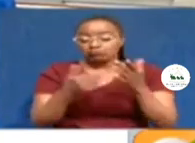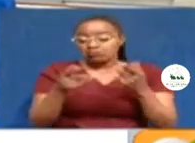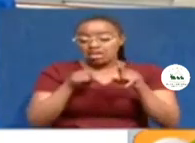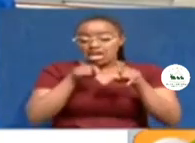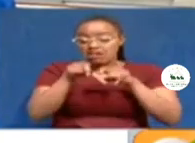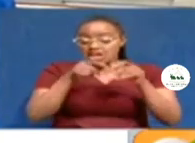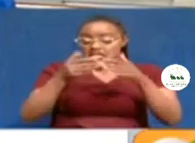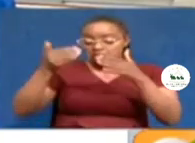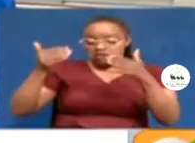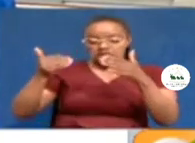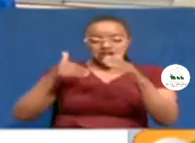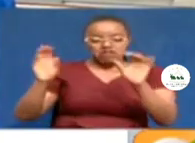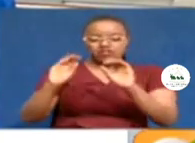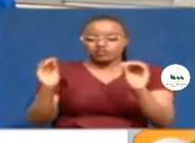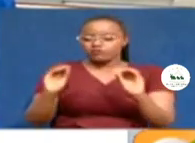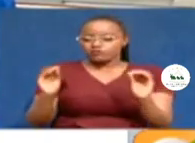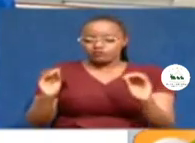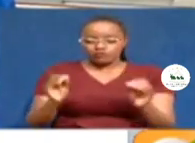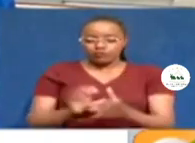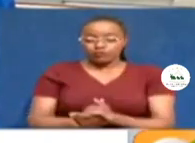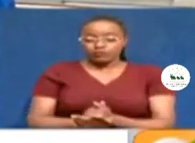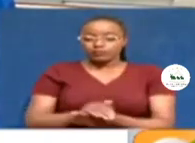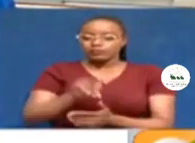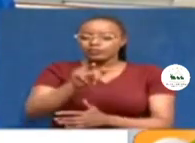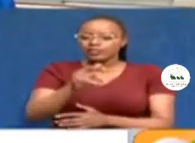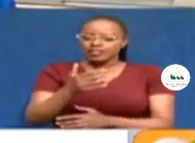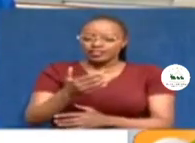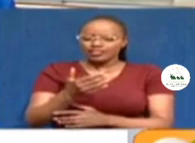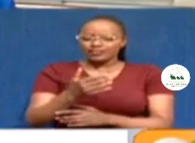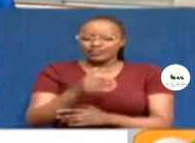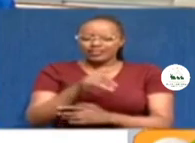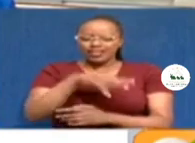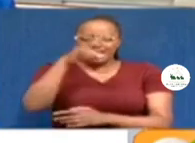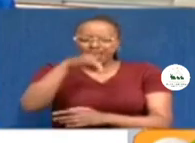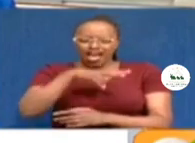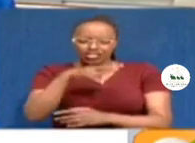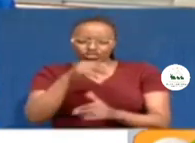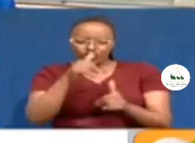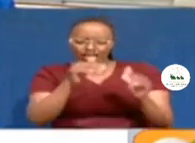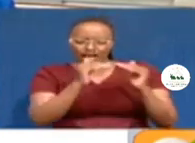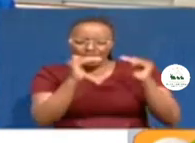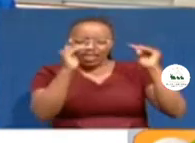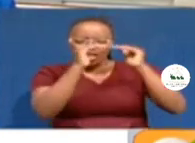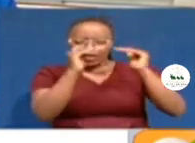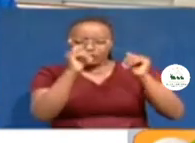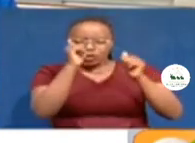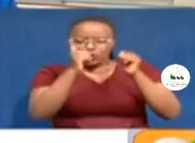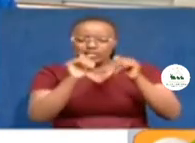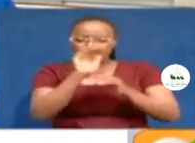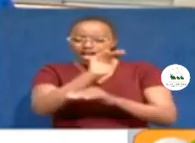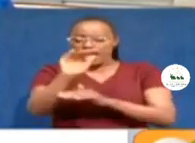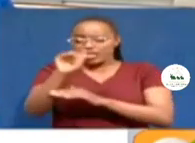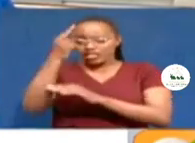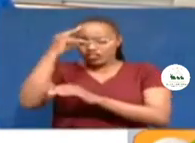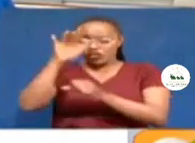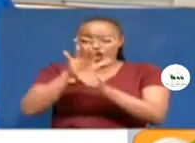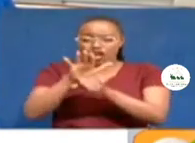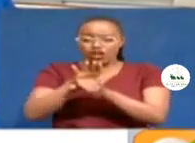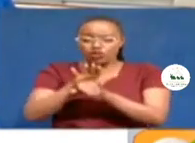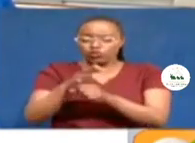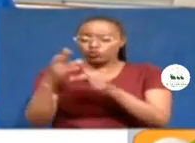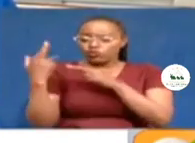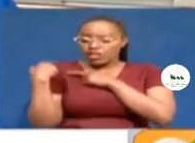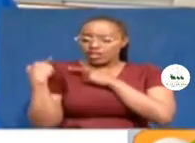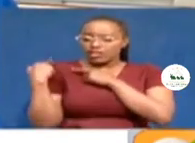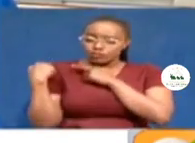dispensations before. And they are the kinds of latitudes that also call for a lot of